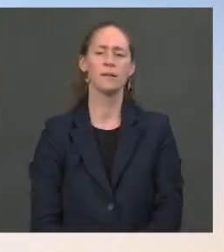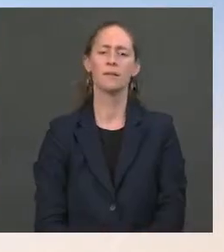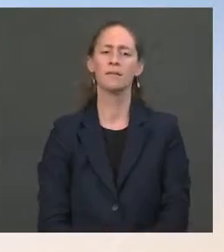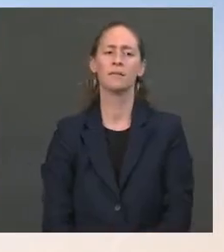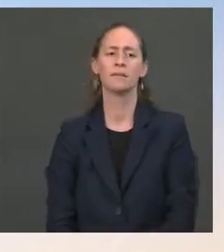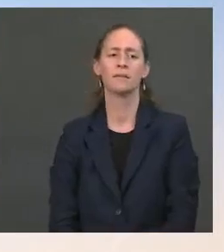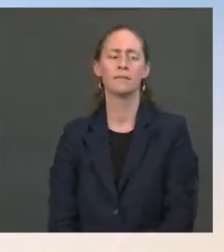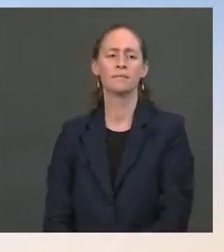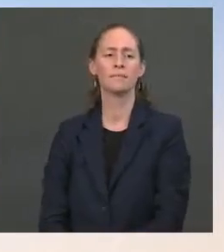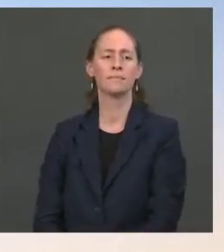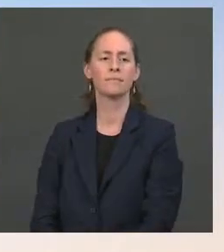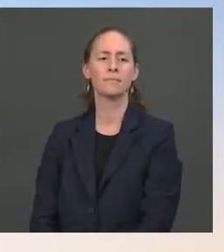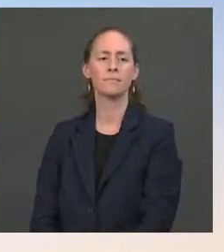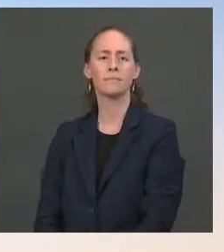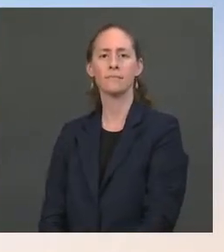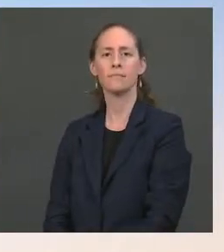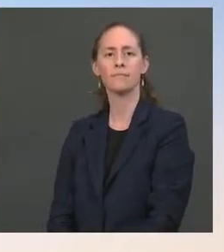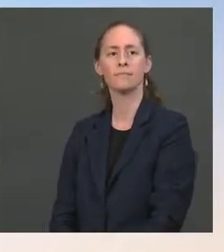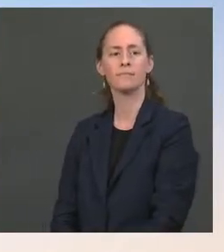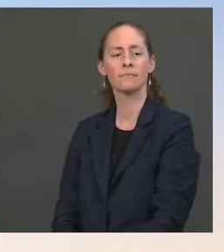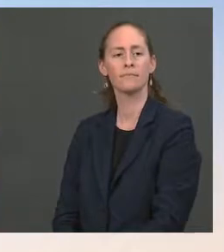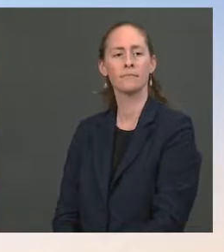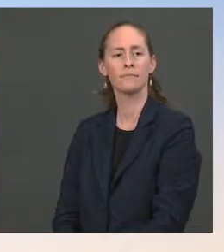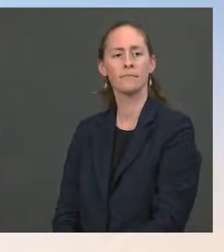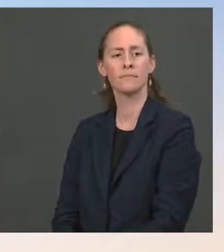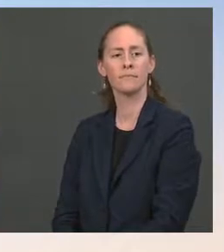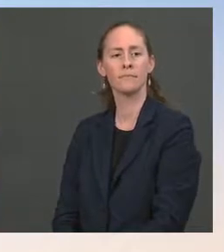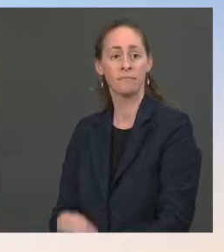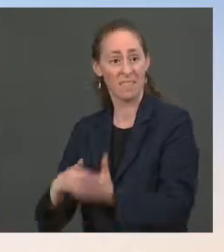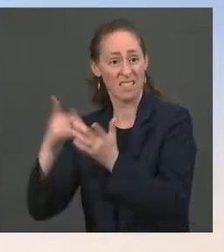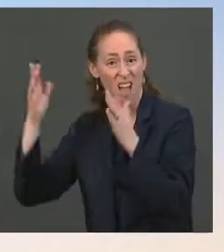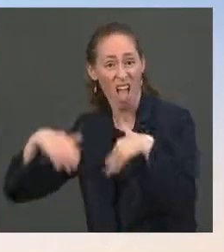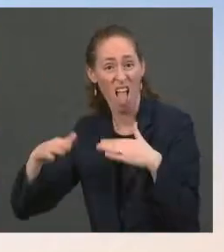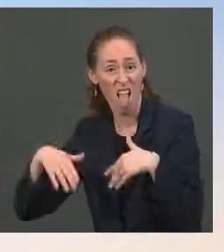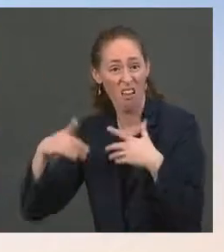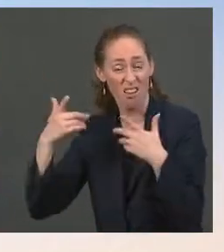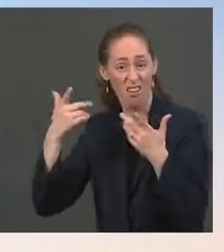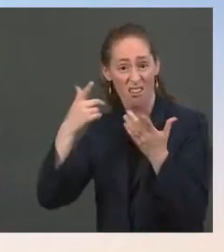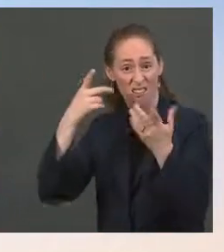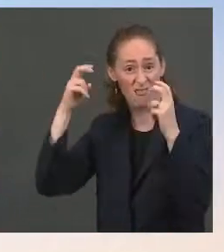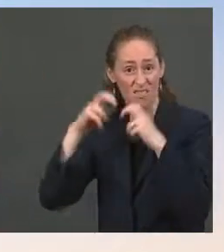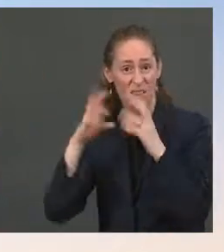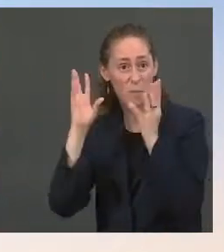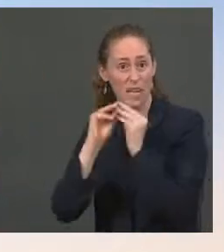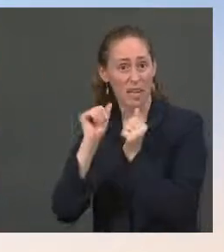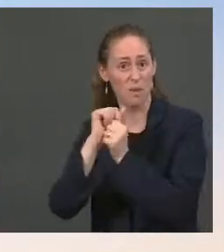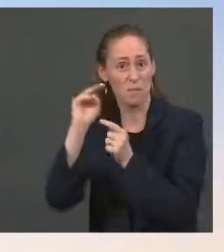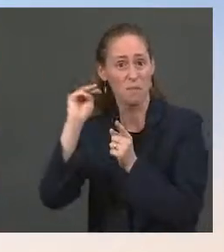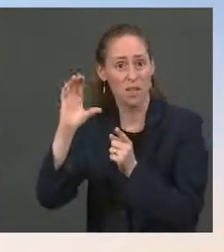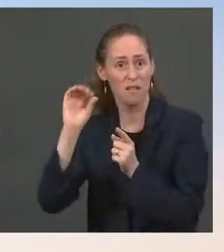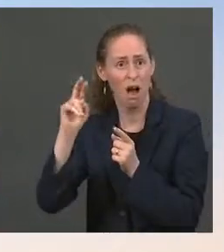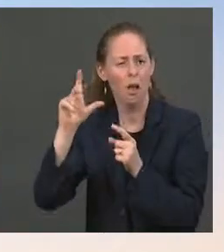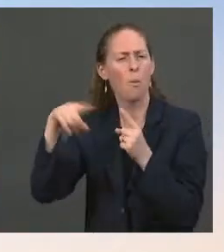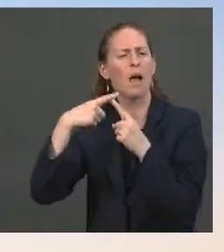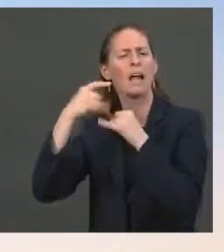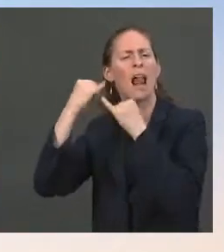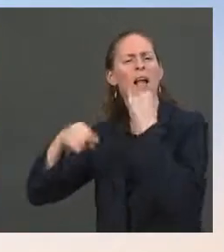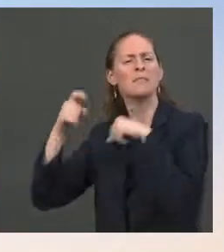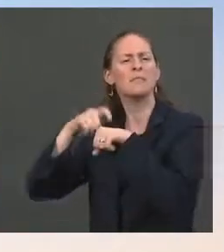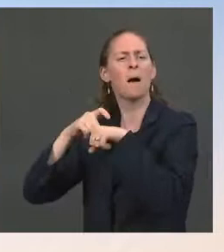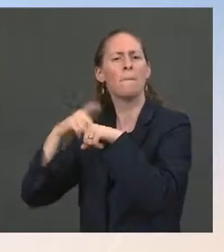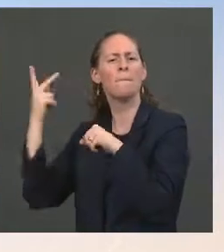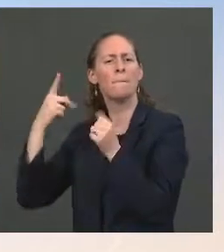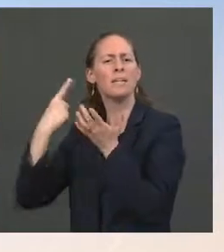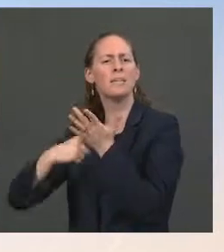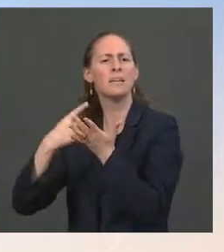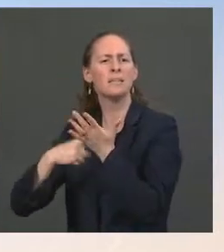the president has not yet talked to McConnell since McConnell sent that letter. When was the last time the two spoke on the debt limit? I don't have any readout of